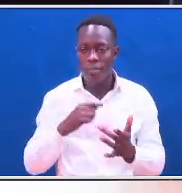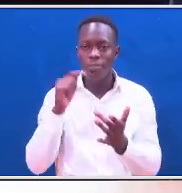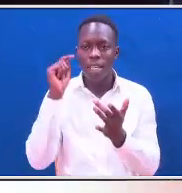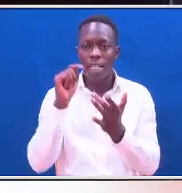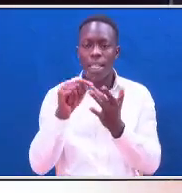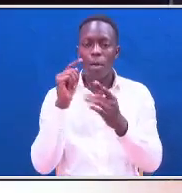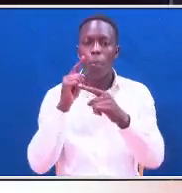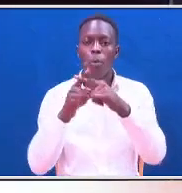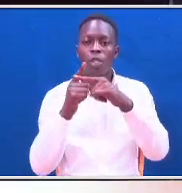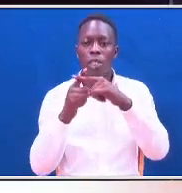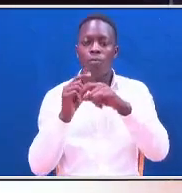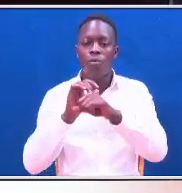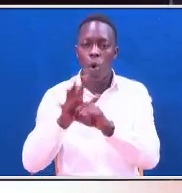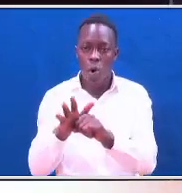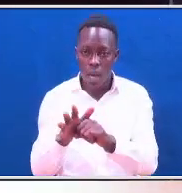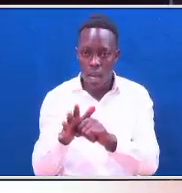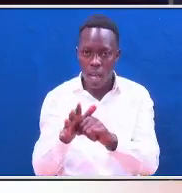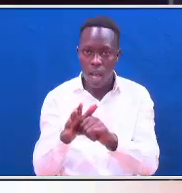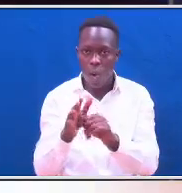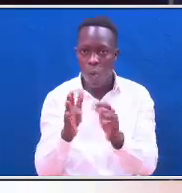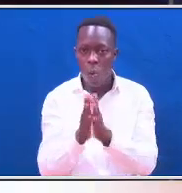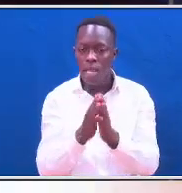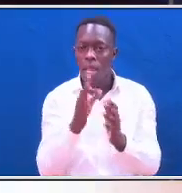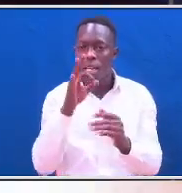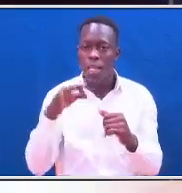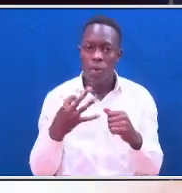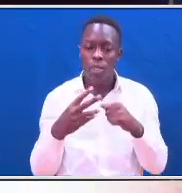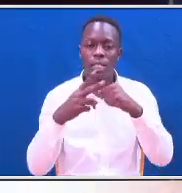for coronavirus from a sample size of